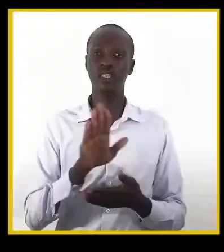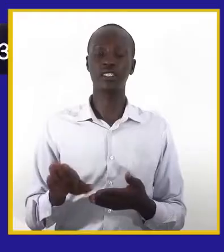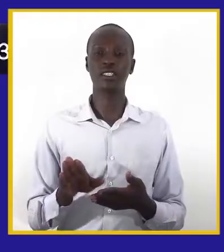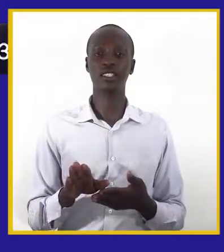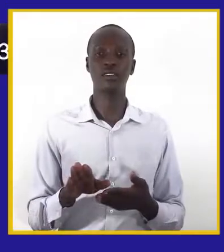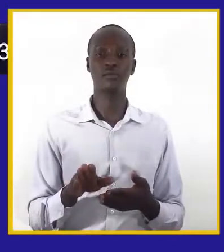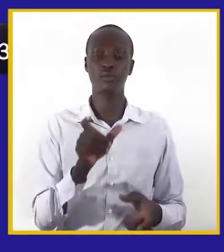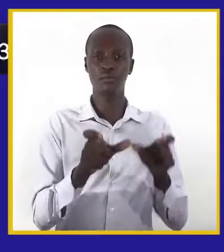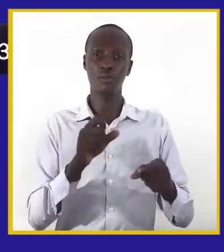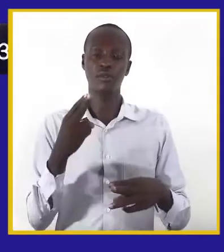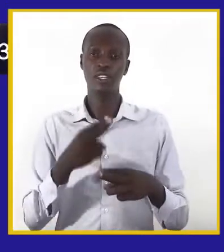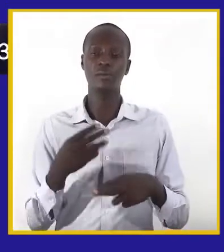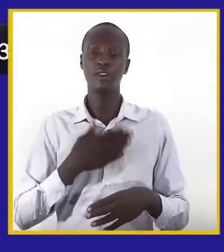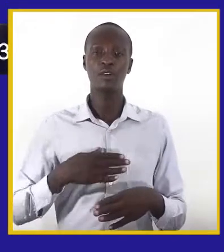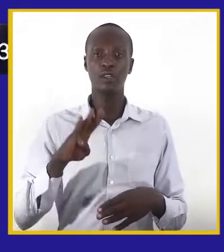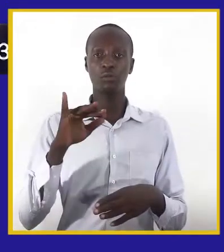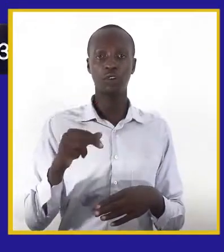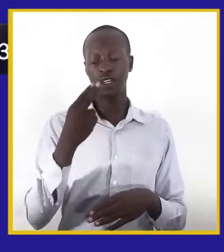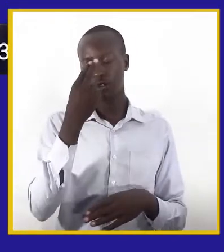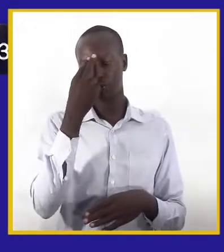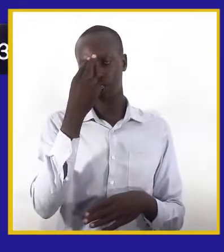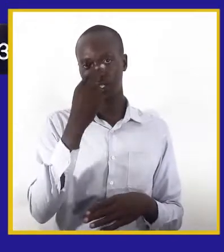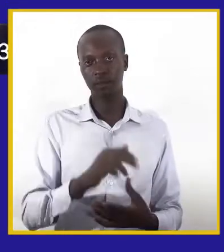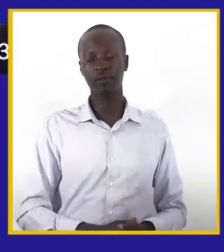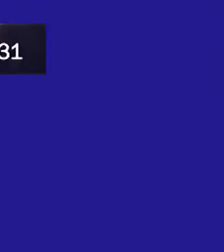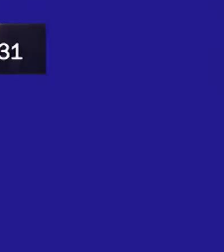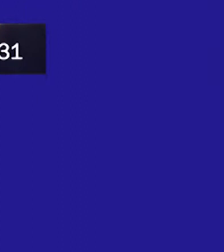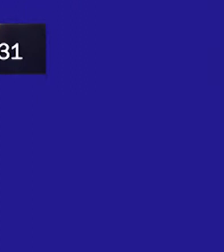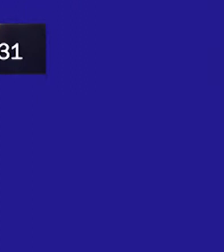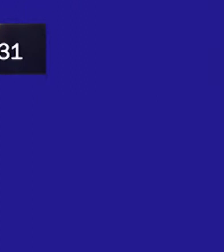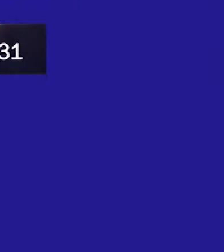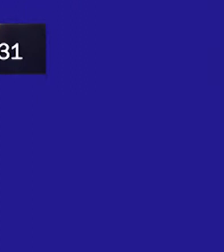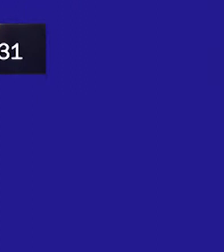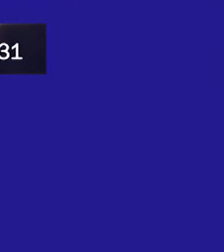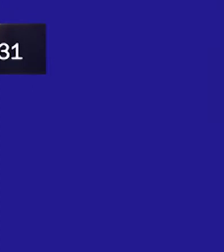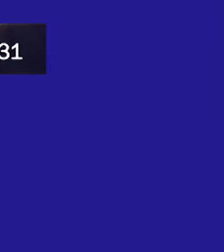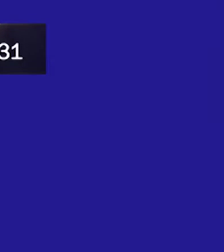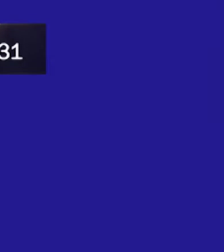list. Tafazwa Lamio Kadzimu, age 36, of house number